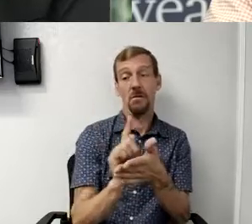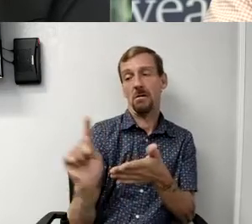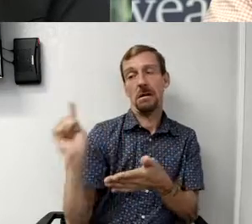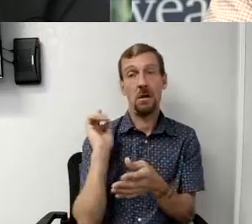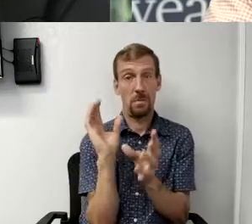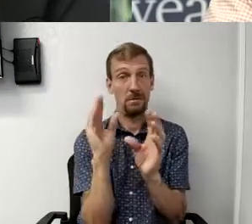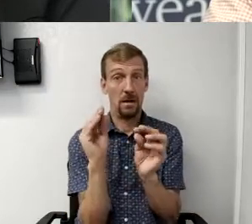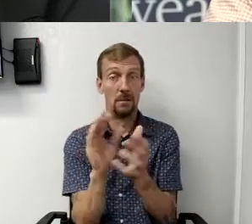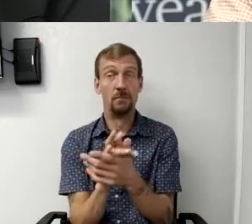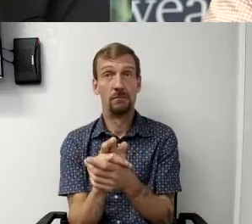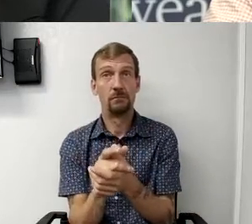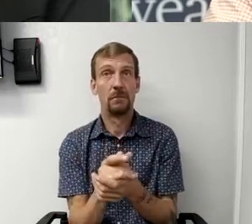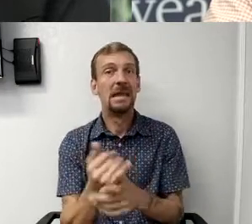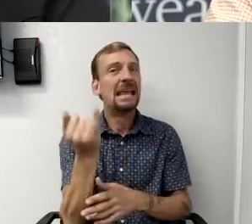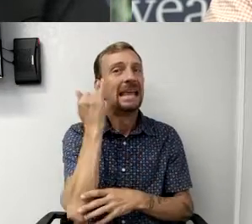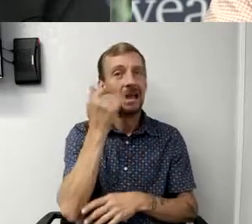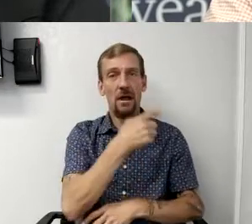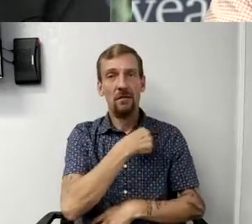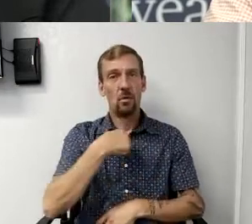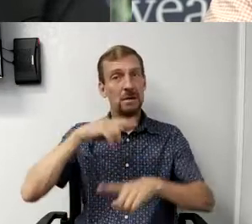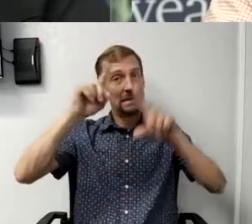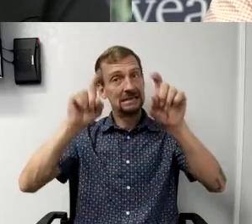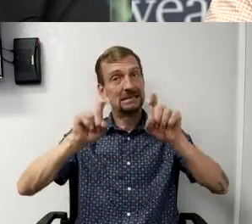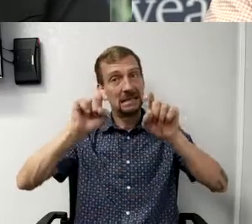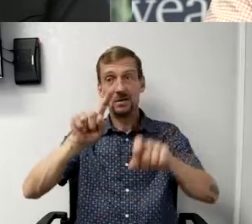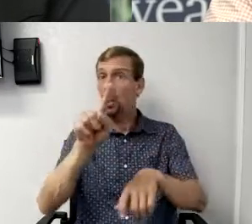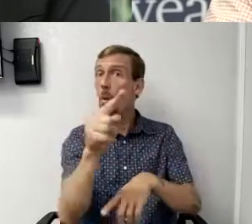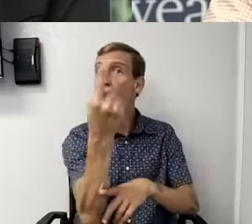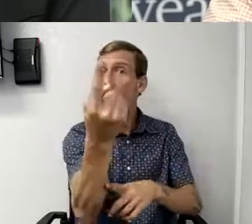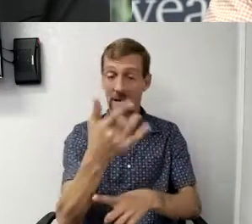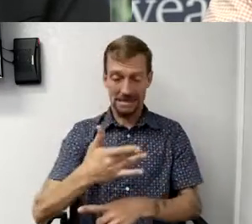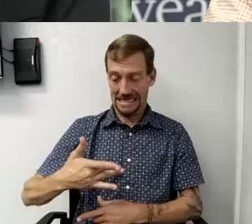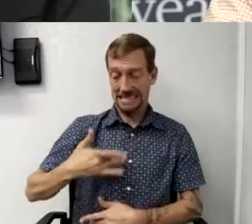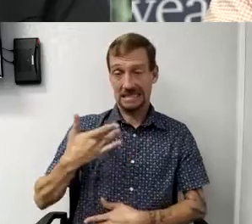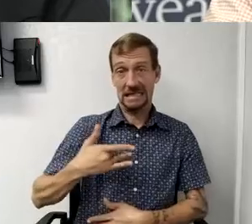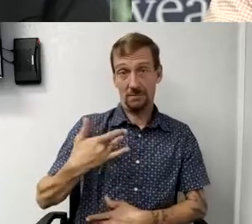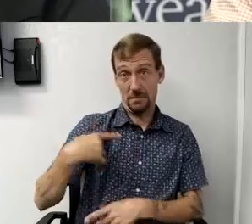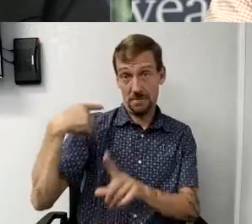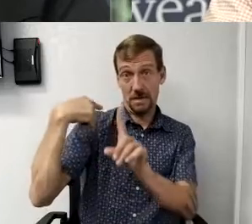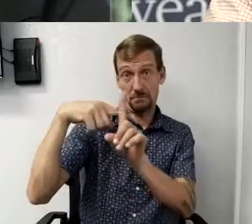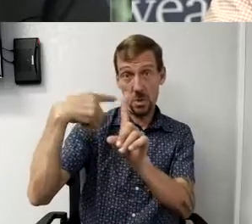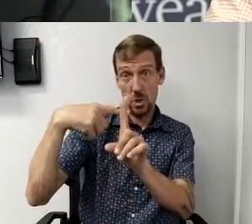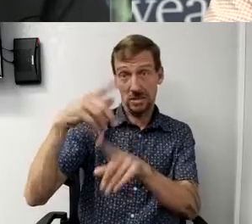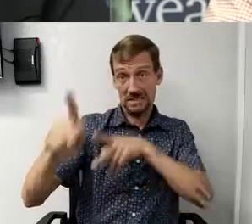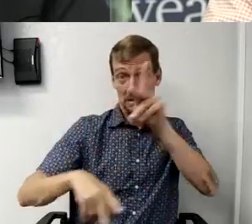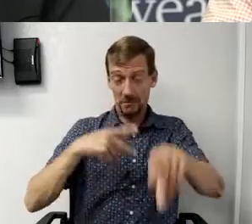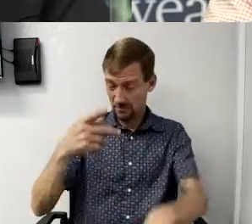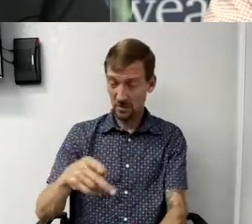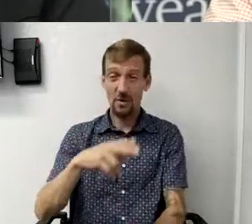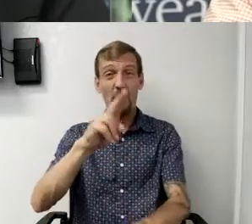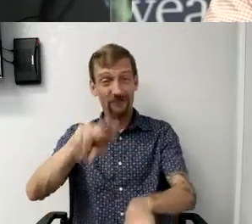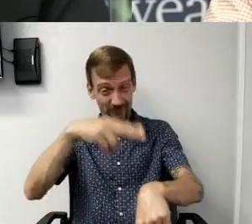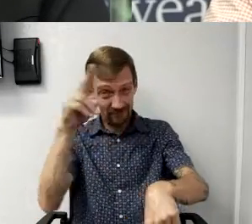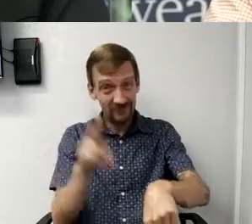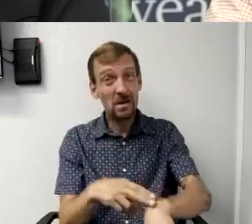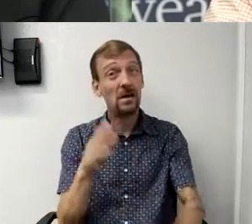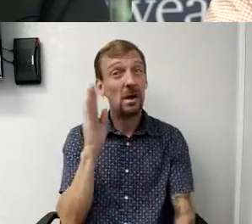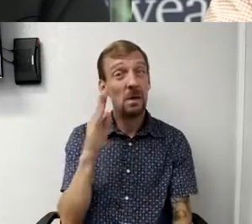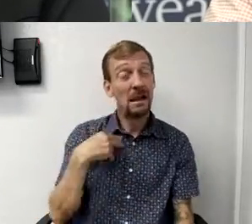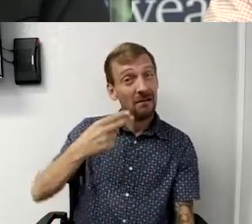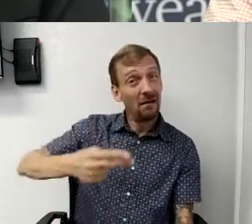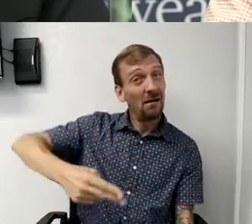So if we're only testing symptomatic people here at the hospital, then of course we're going to have a